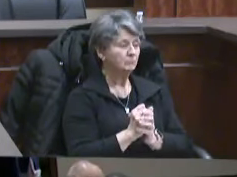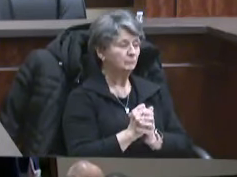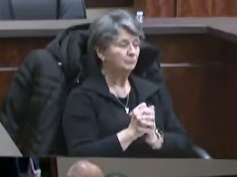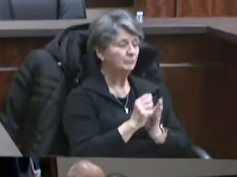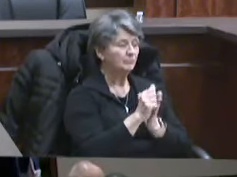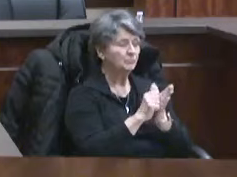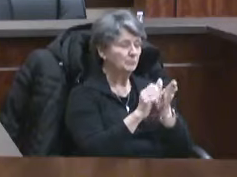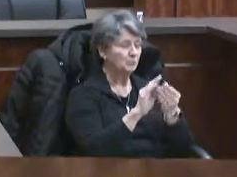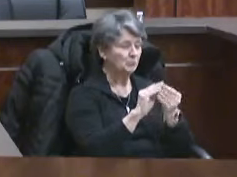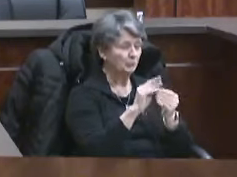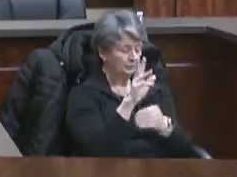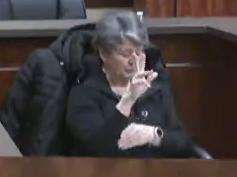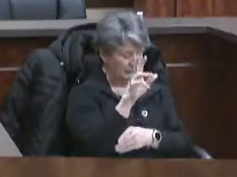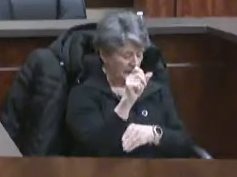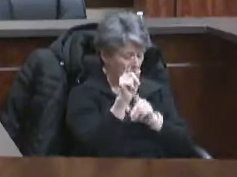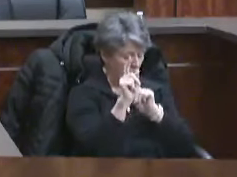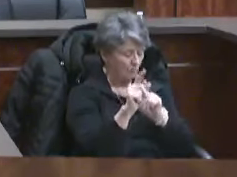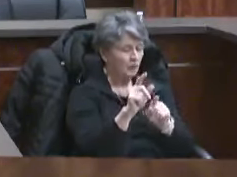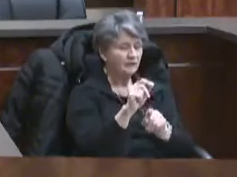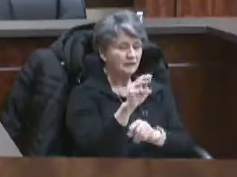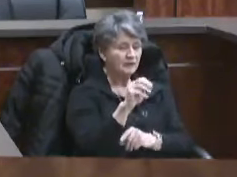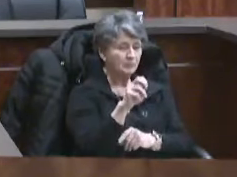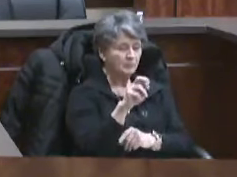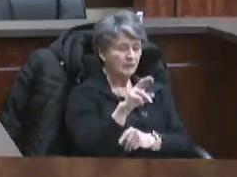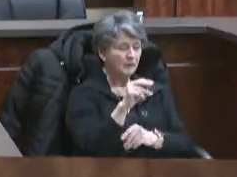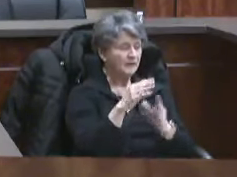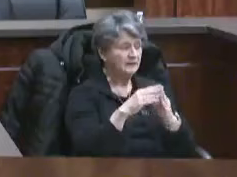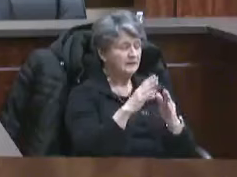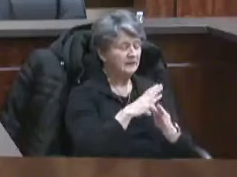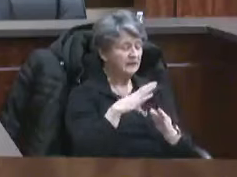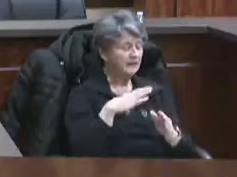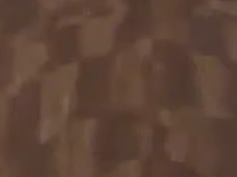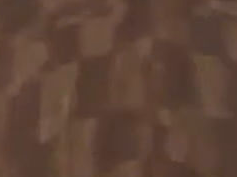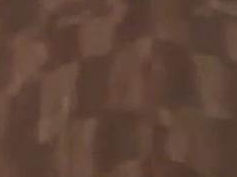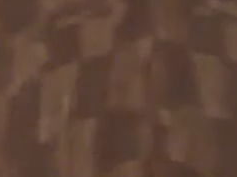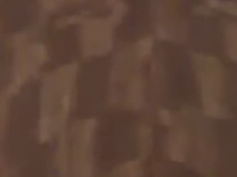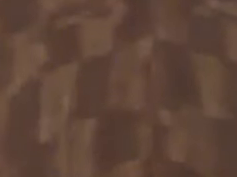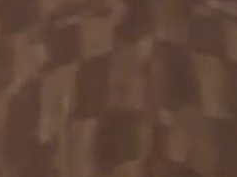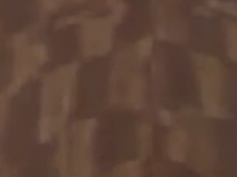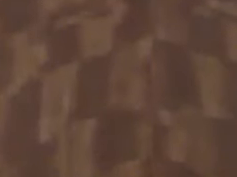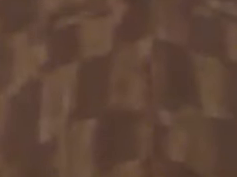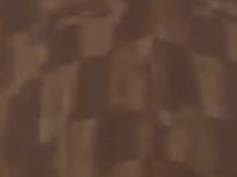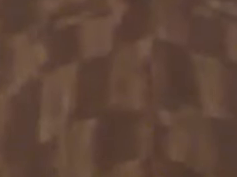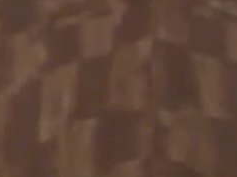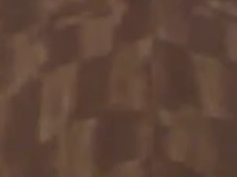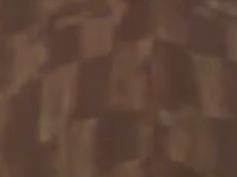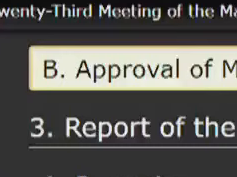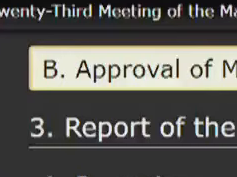Agenda item 3 is report of the Mayor and City Council. Tonight, I'll start with Councilman DeWalt.